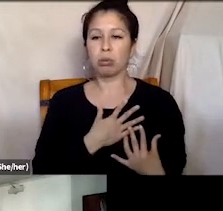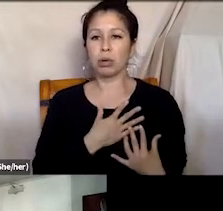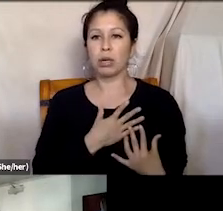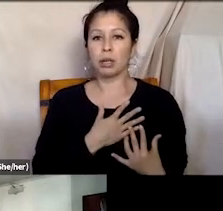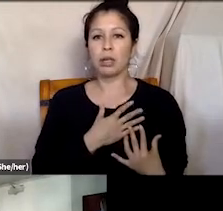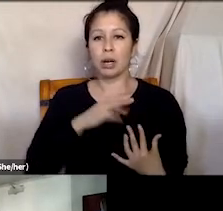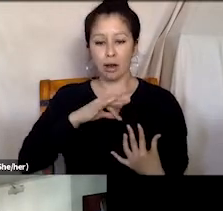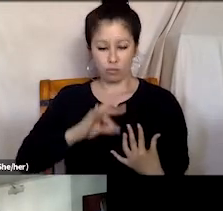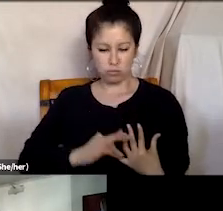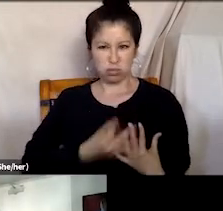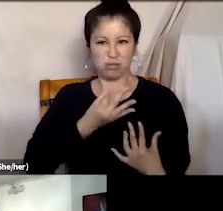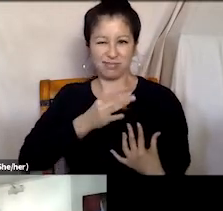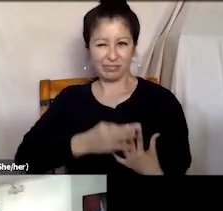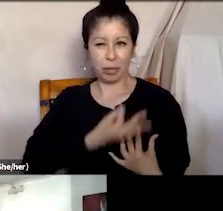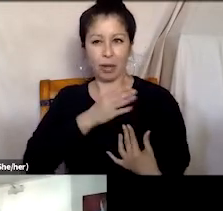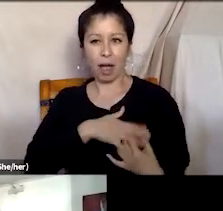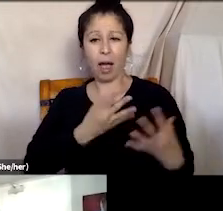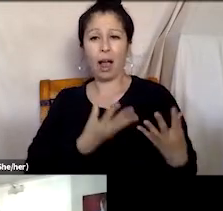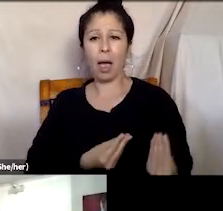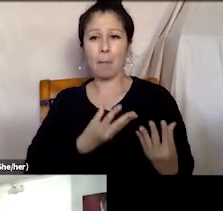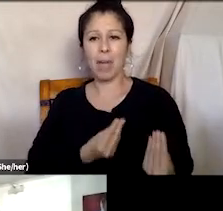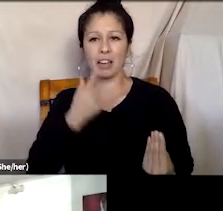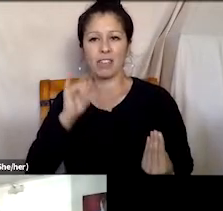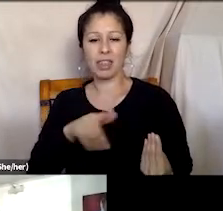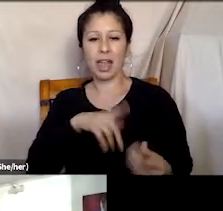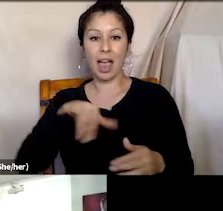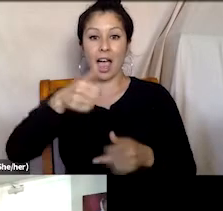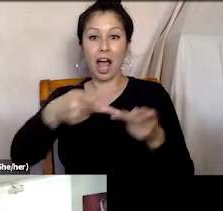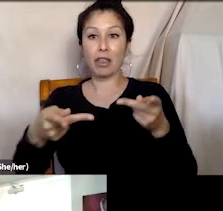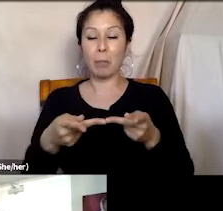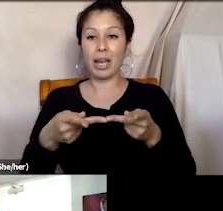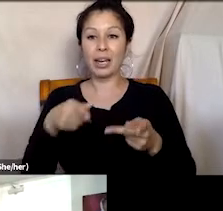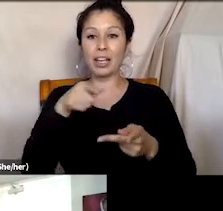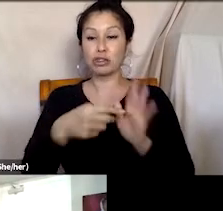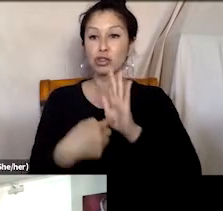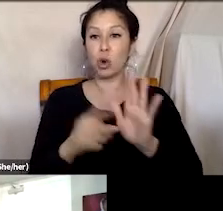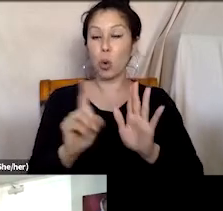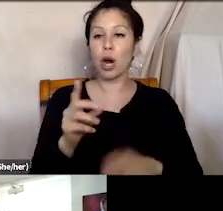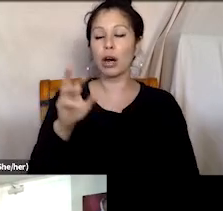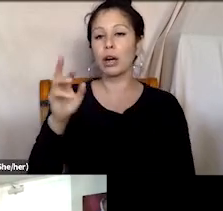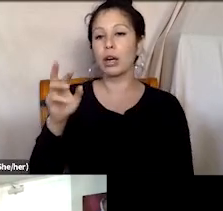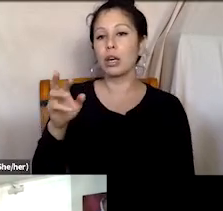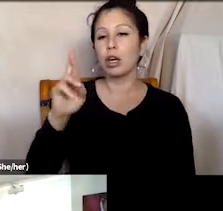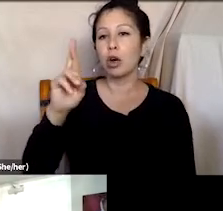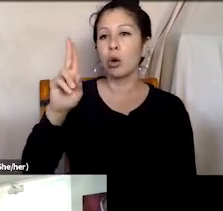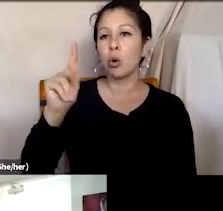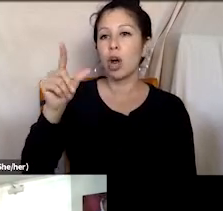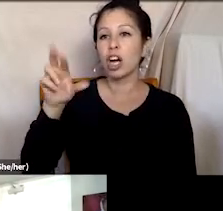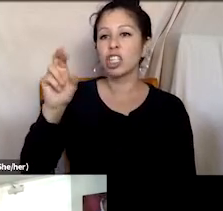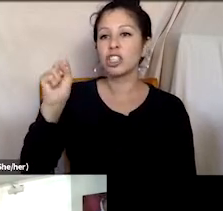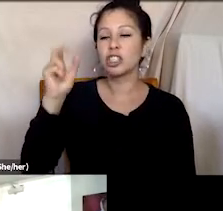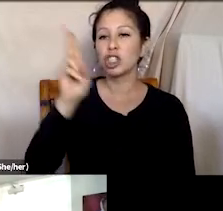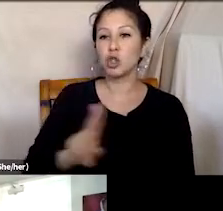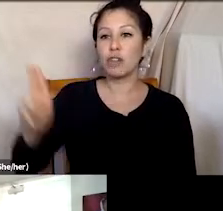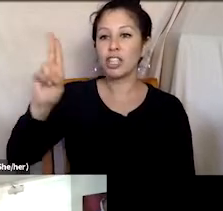on compassion doing this. And then the other place that this has shown at is Rutgers University. And again,